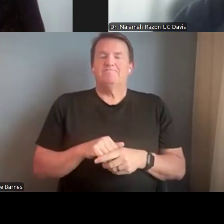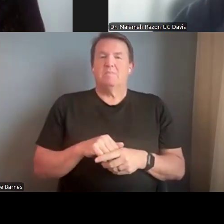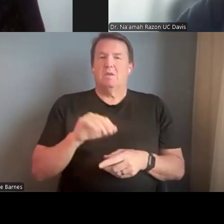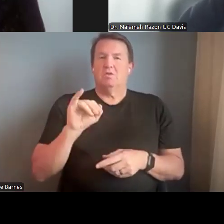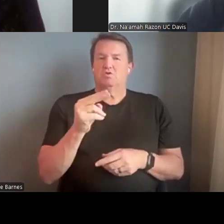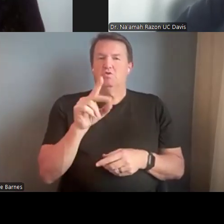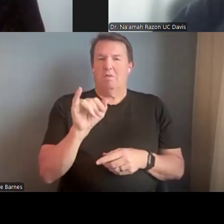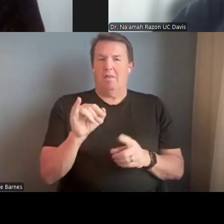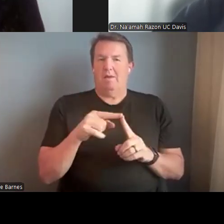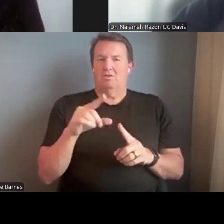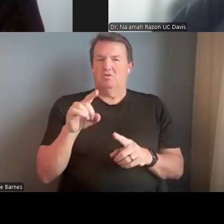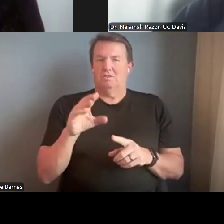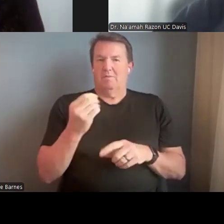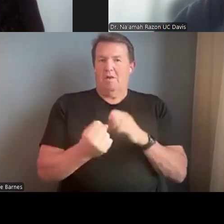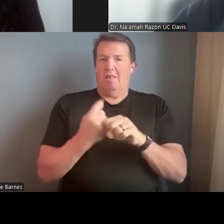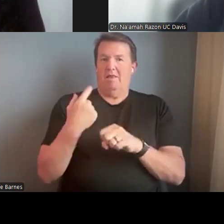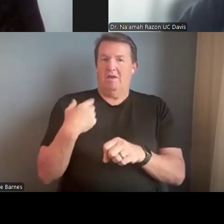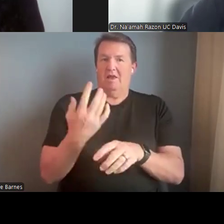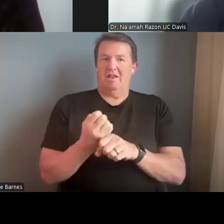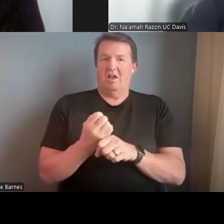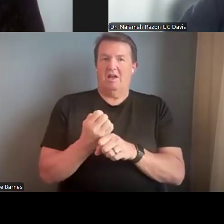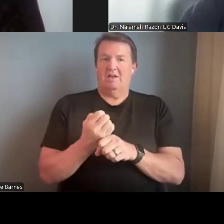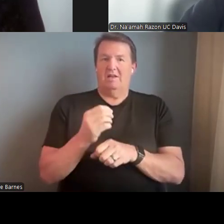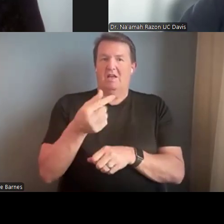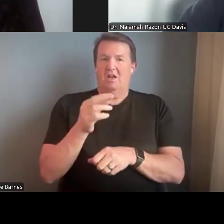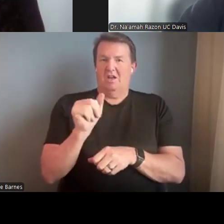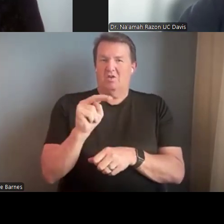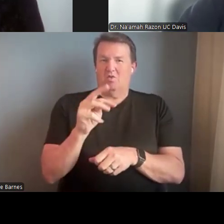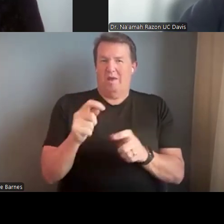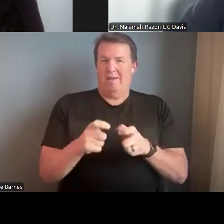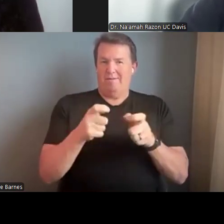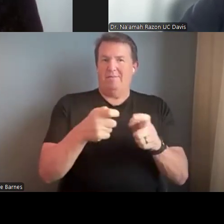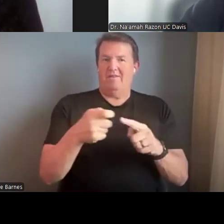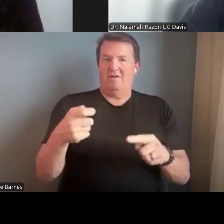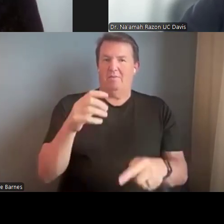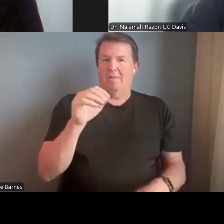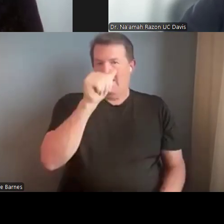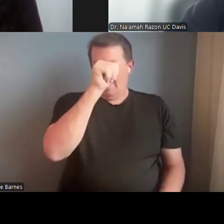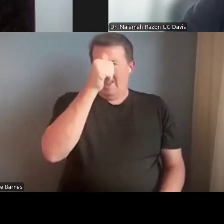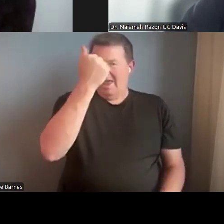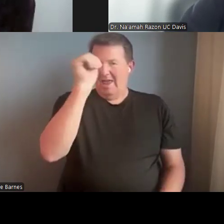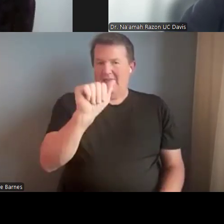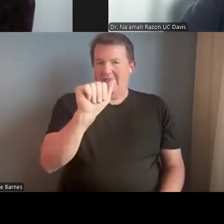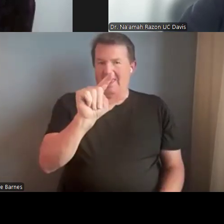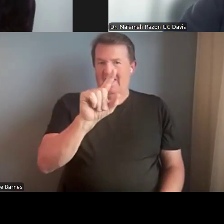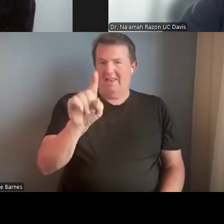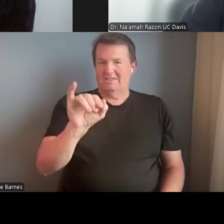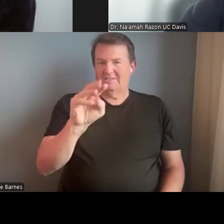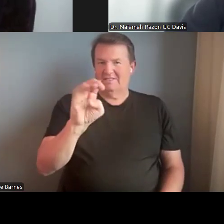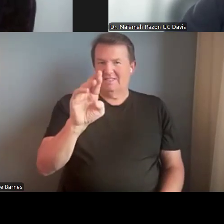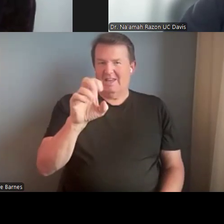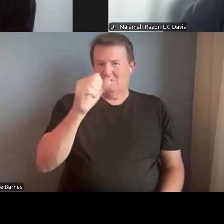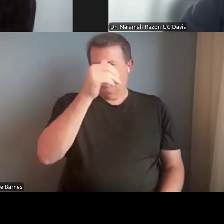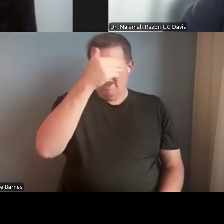last year, I actually got a grant from Alzheimer's Association because I applied to do culturally responsive dementia care. And I'm in Antioch in the